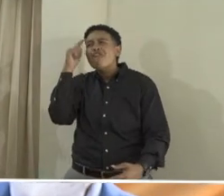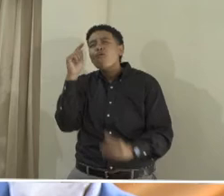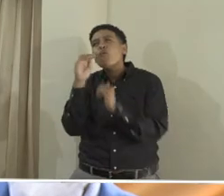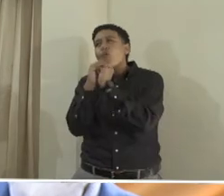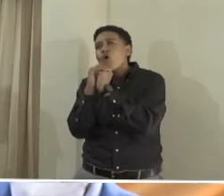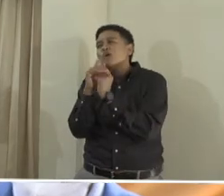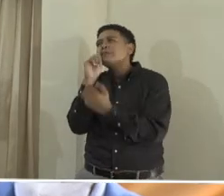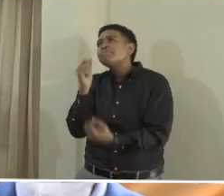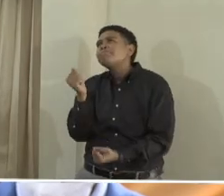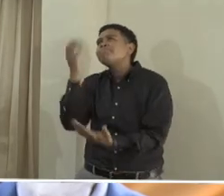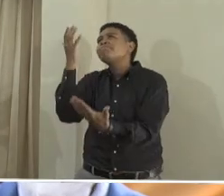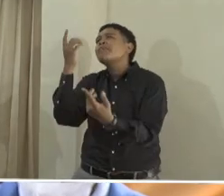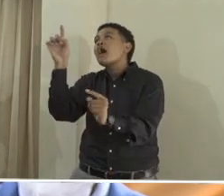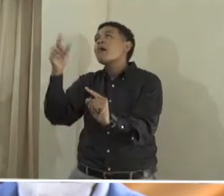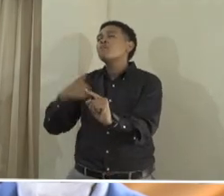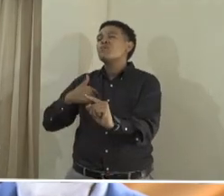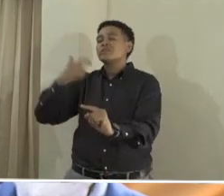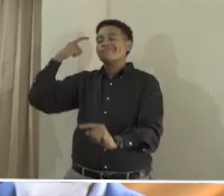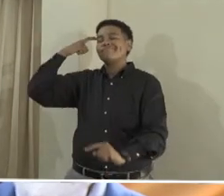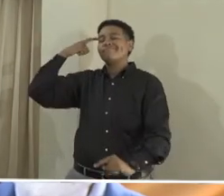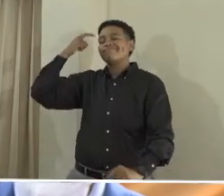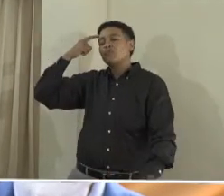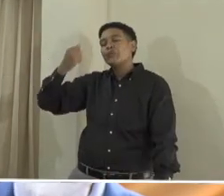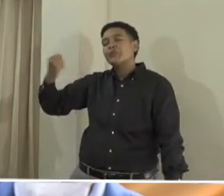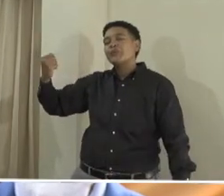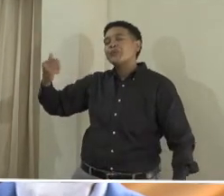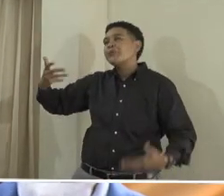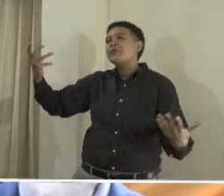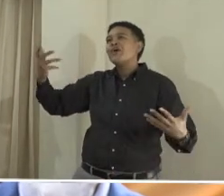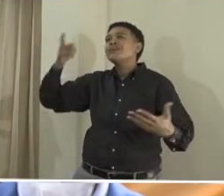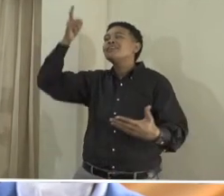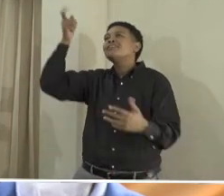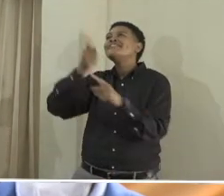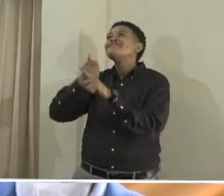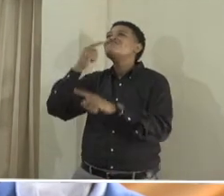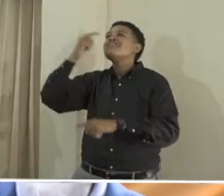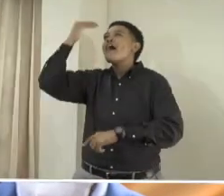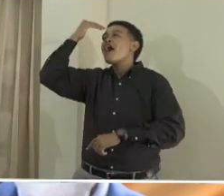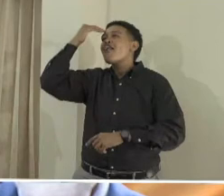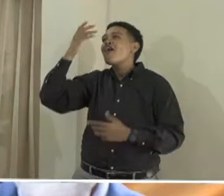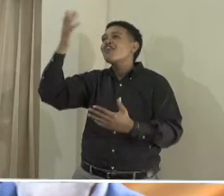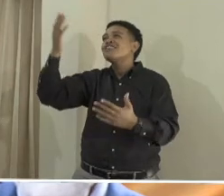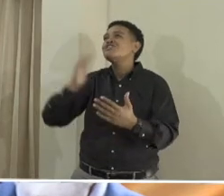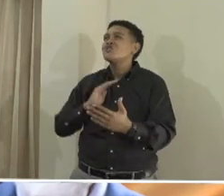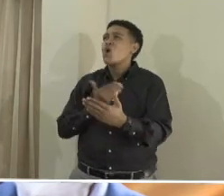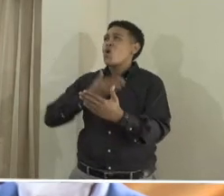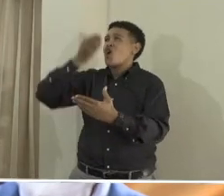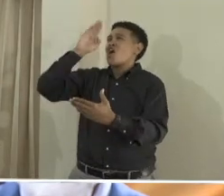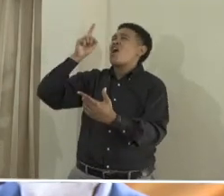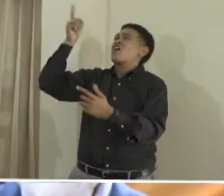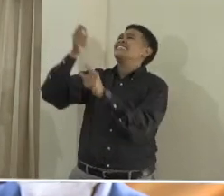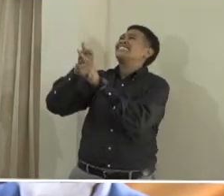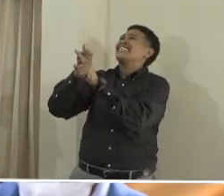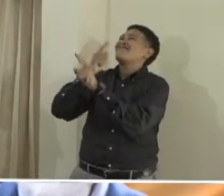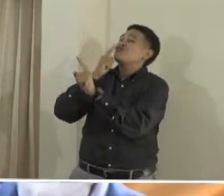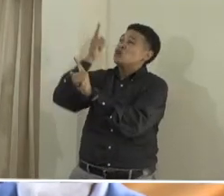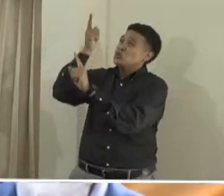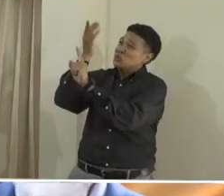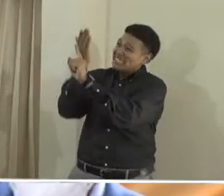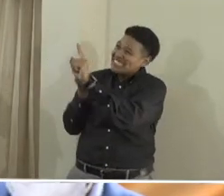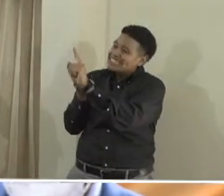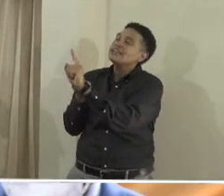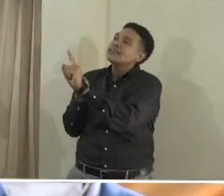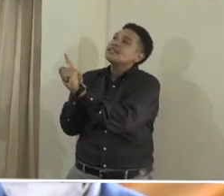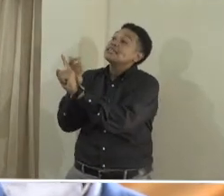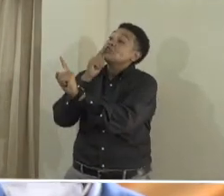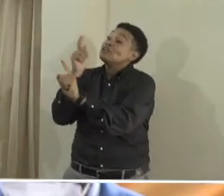you, we are mindful, Lord, that we acknowledge, oh God, that you it is